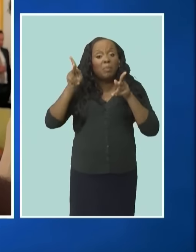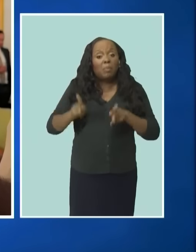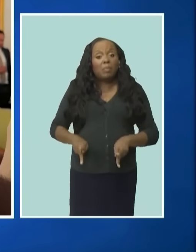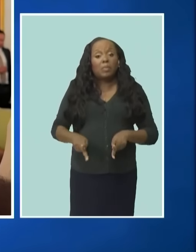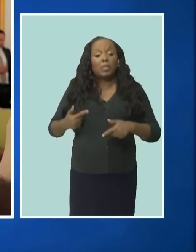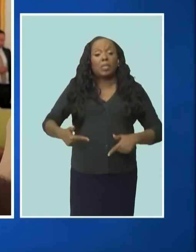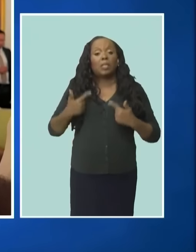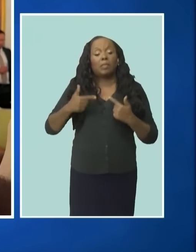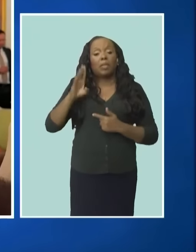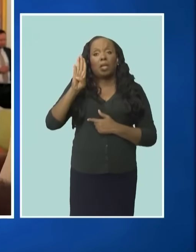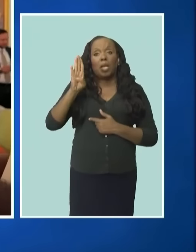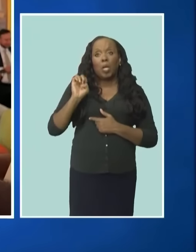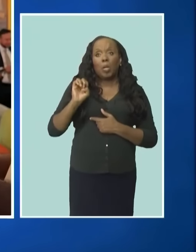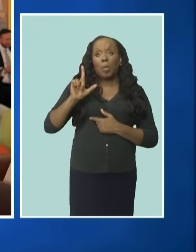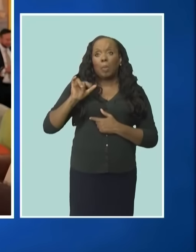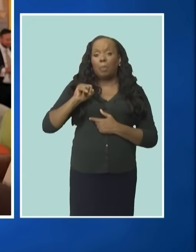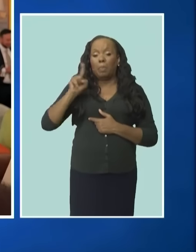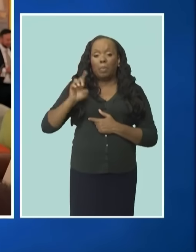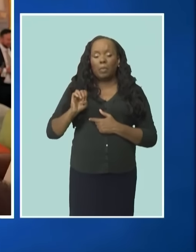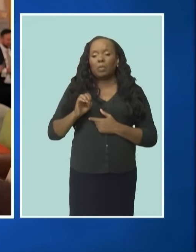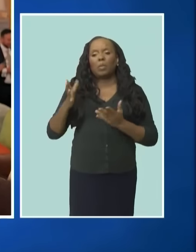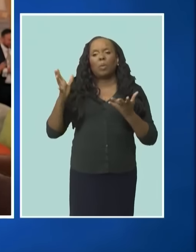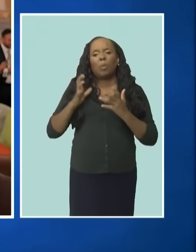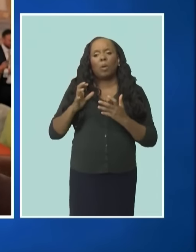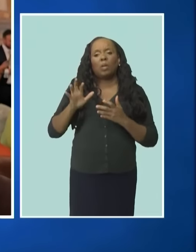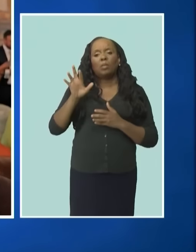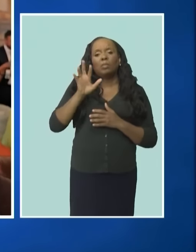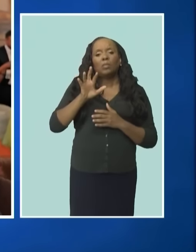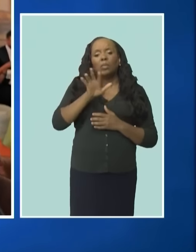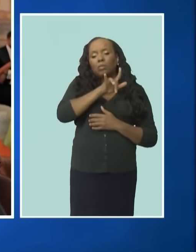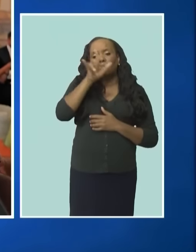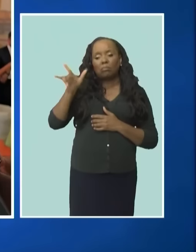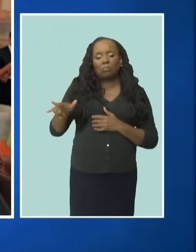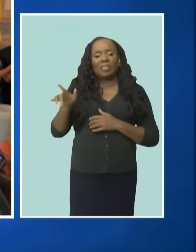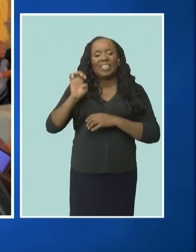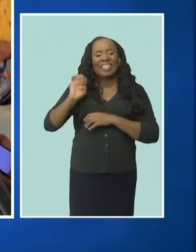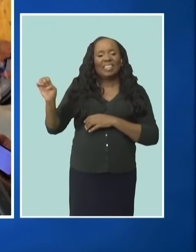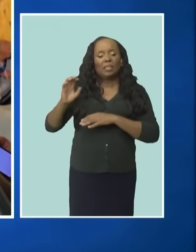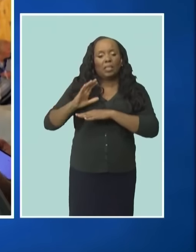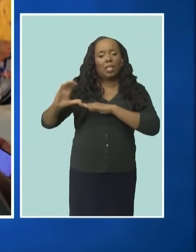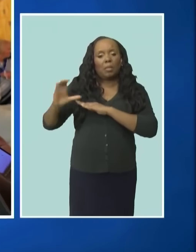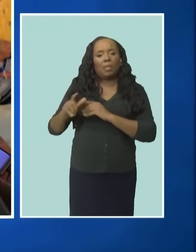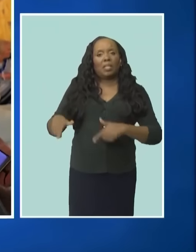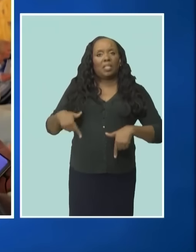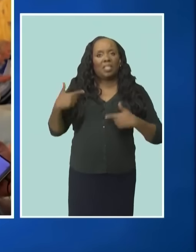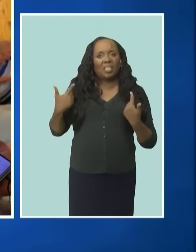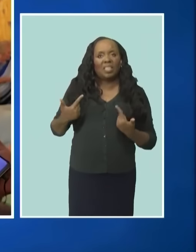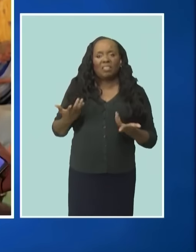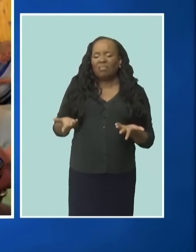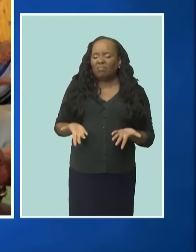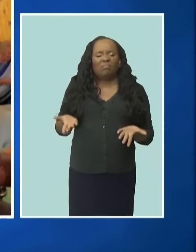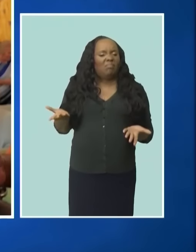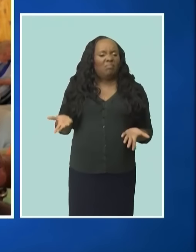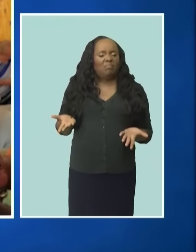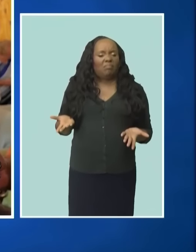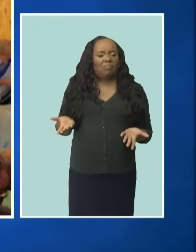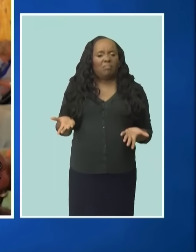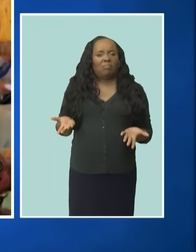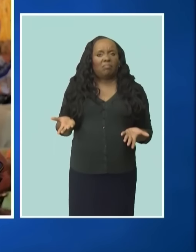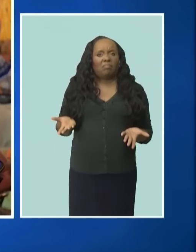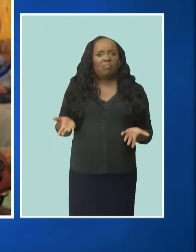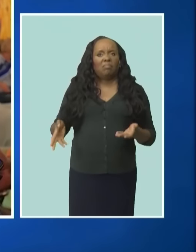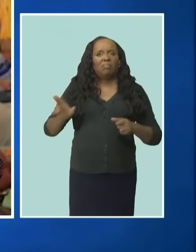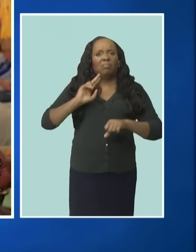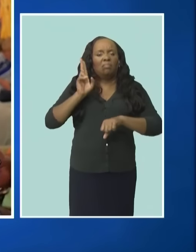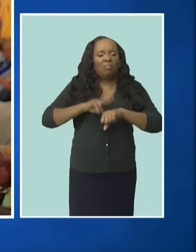wants to be able to come down in the Eastern Caribbean and be able to live their life down this side rather than in Central America. This is for